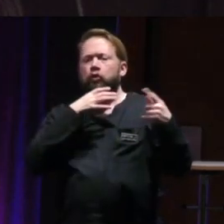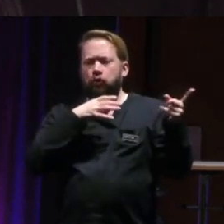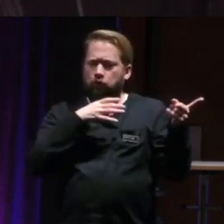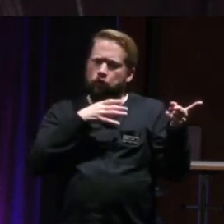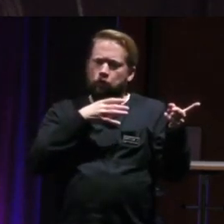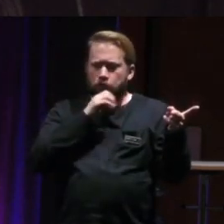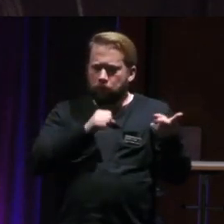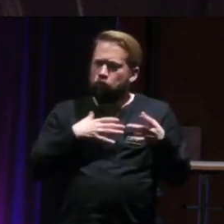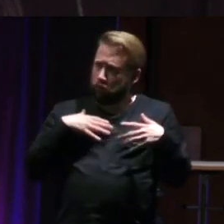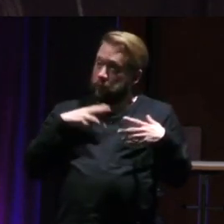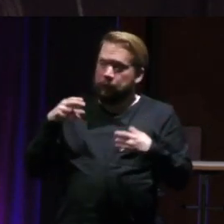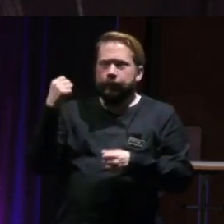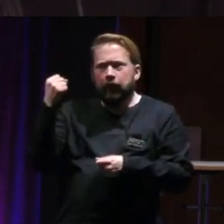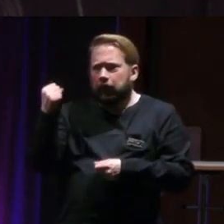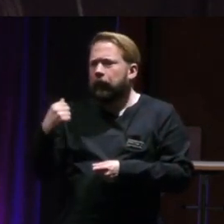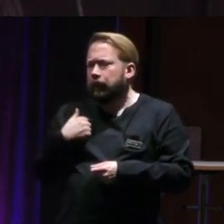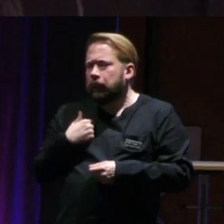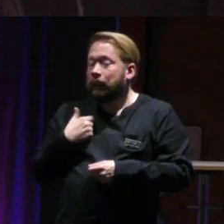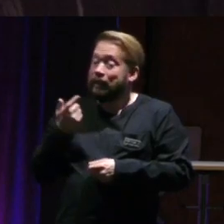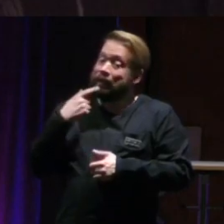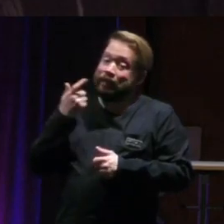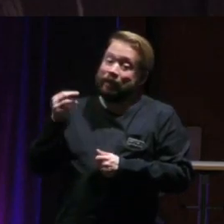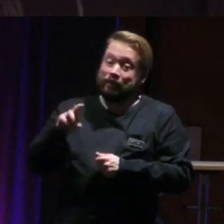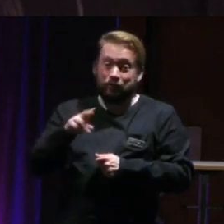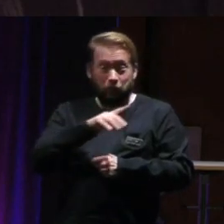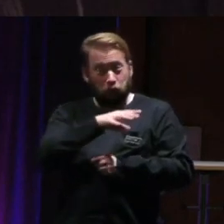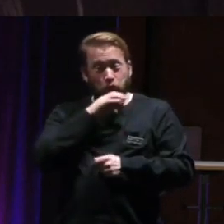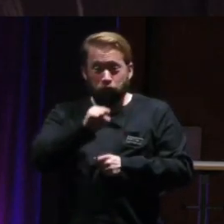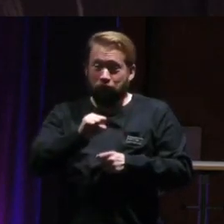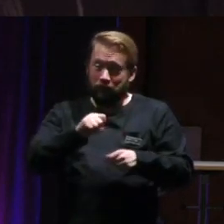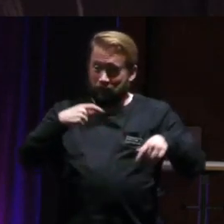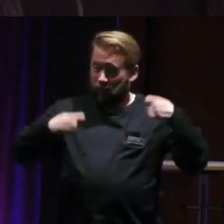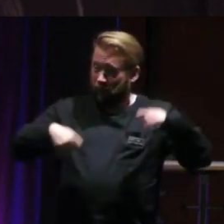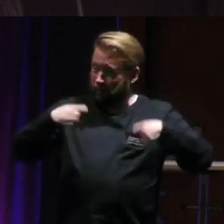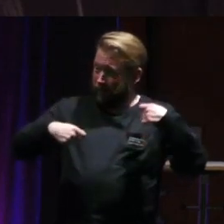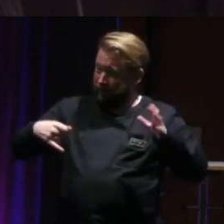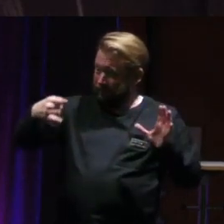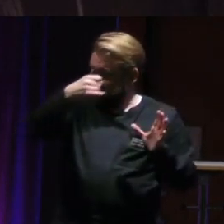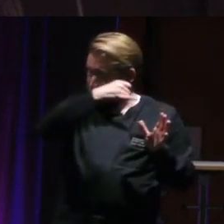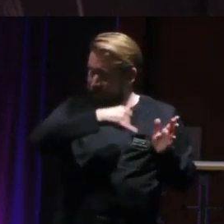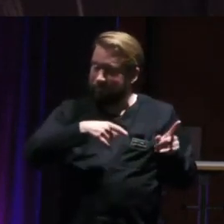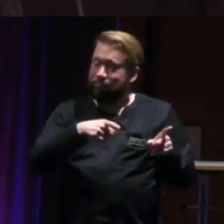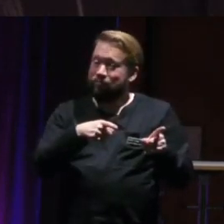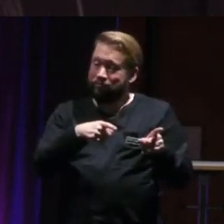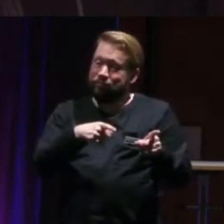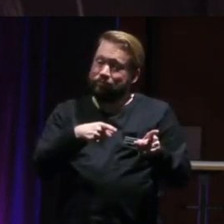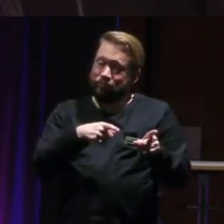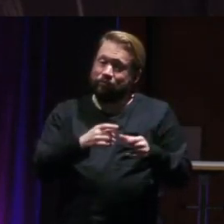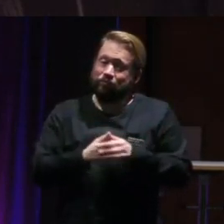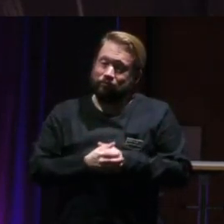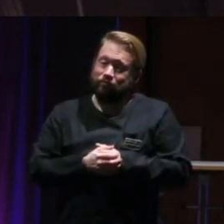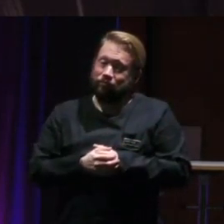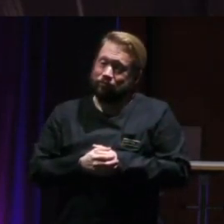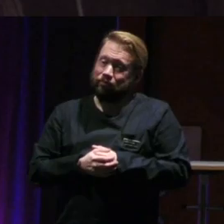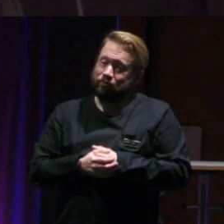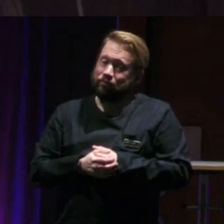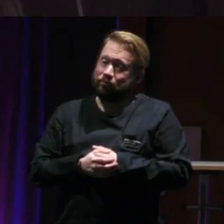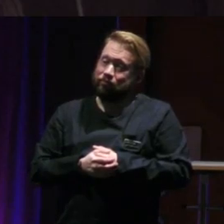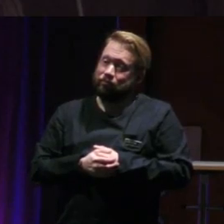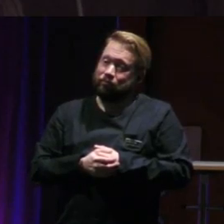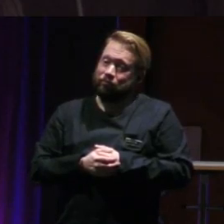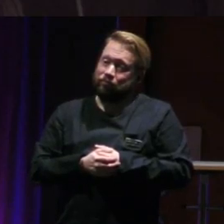if you look for example, to Russian propaganda, they worked on this case as well. They're saying, like, start to joke that he can, you